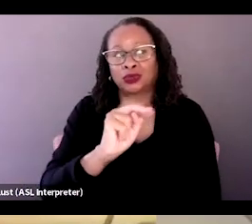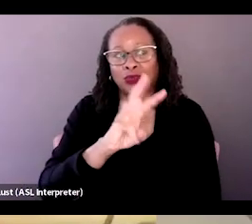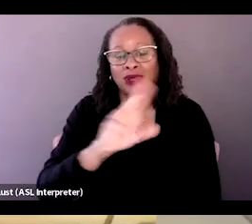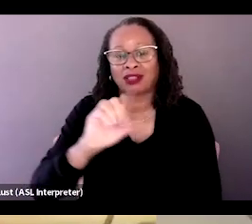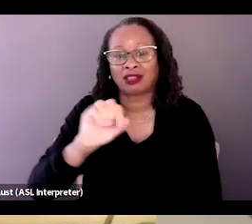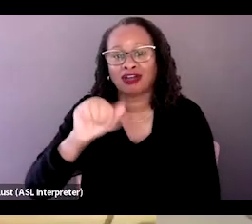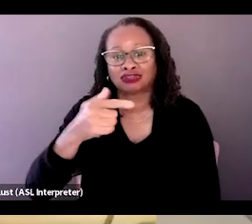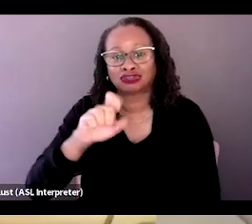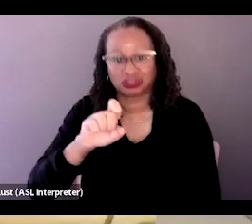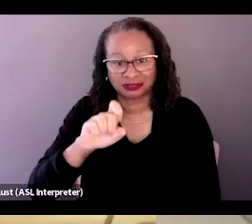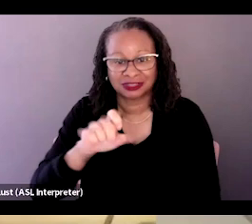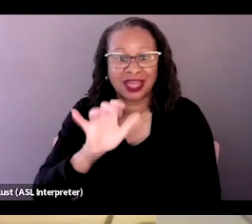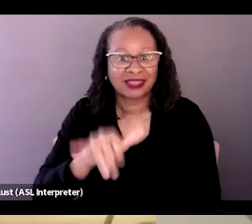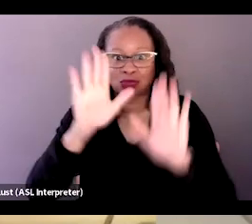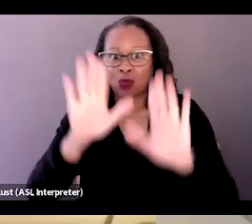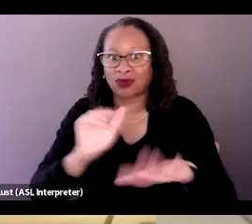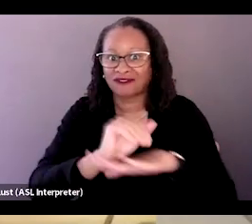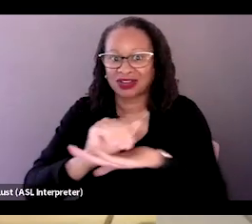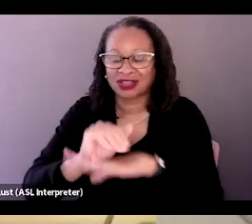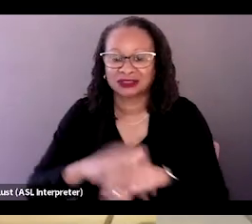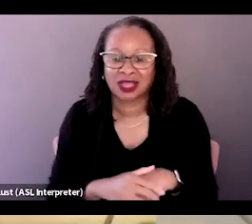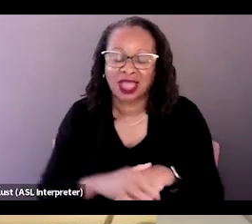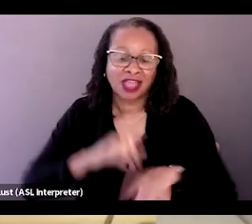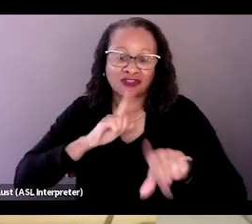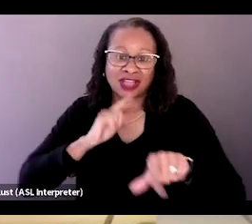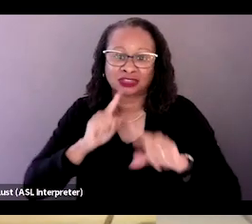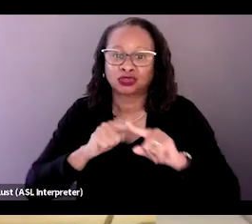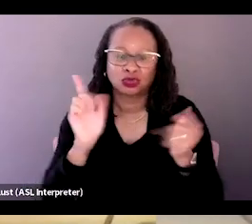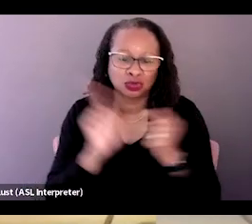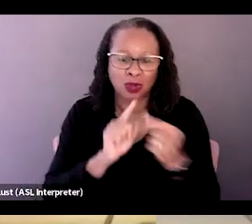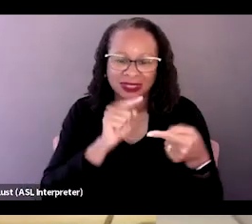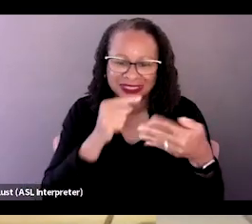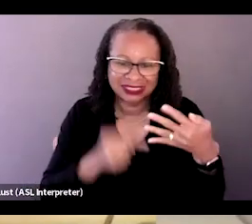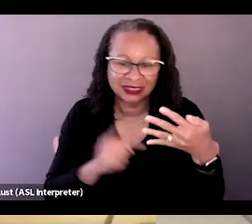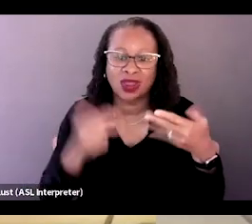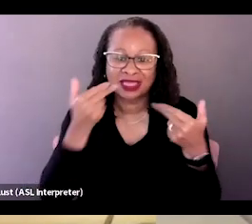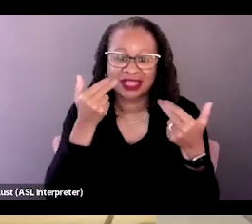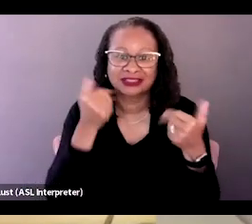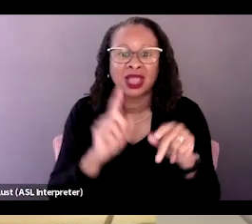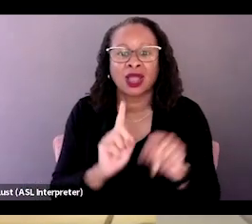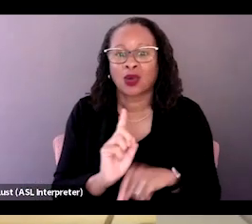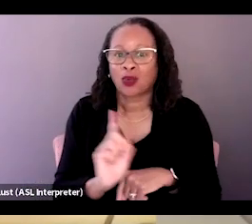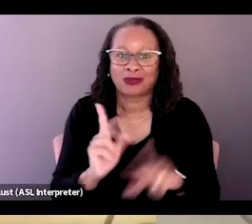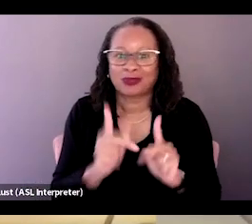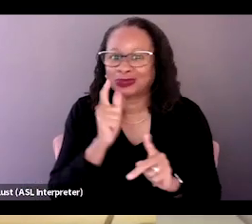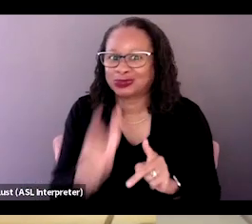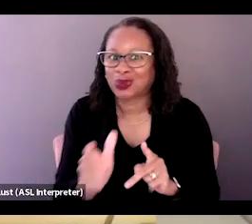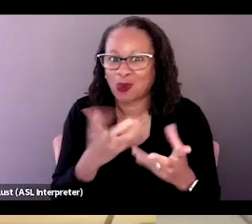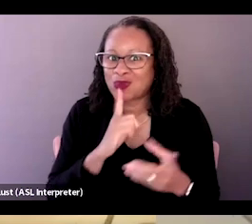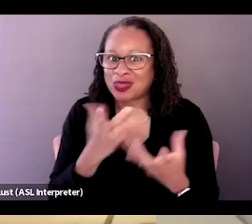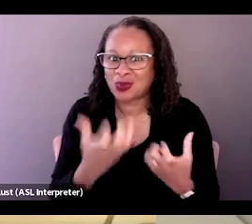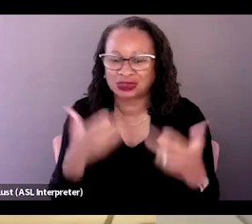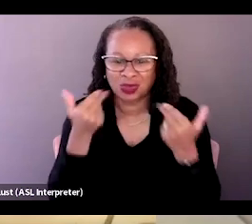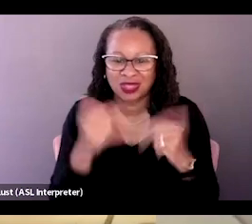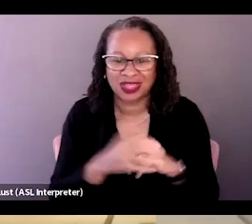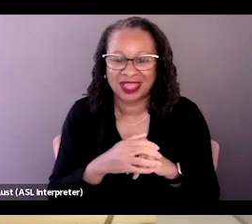the reactions, and even to small details where they would laugh where nobody dares to laugh because they don't think